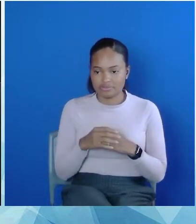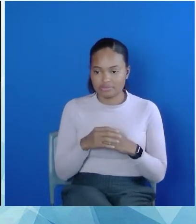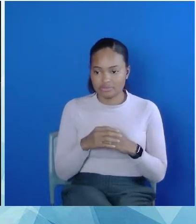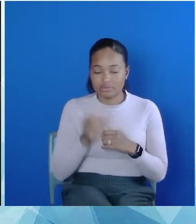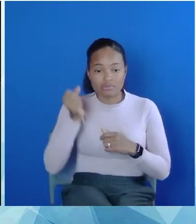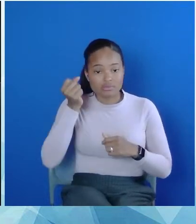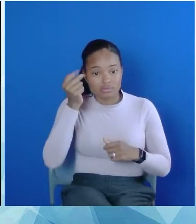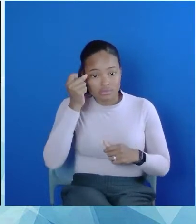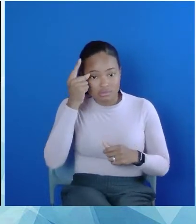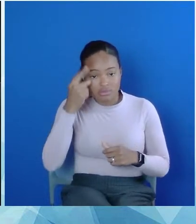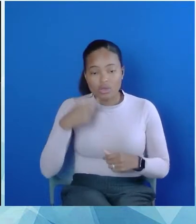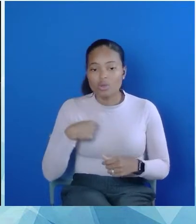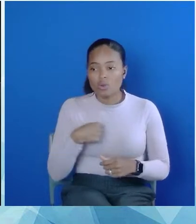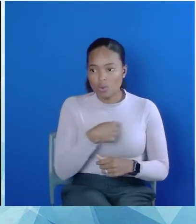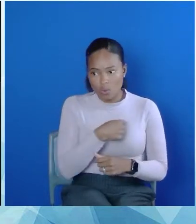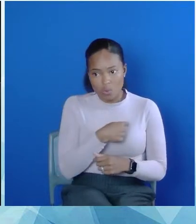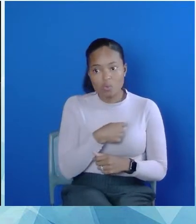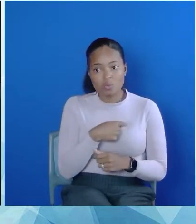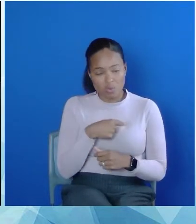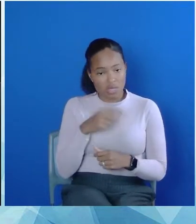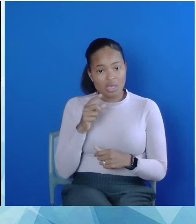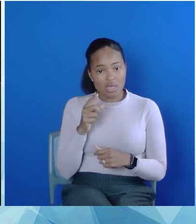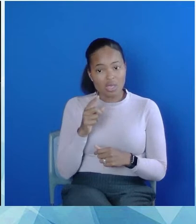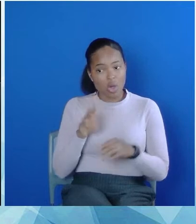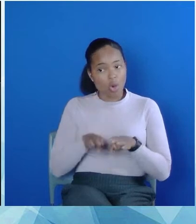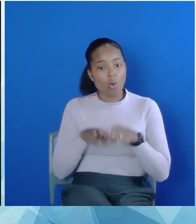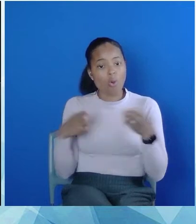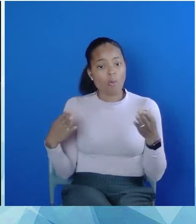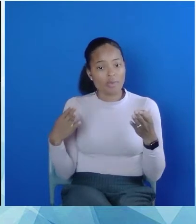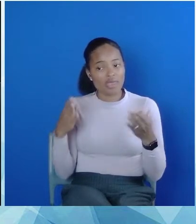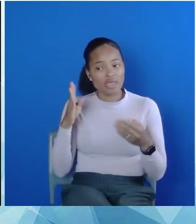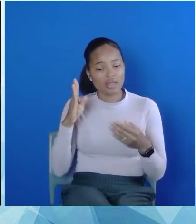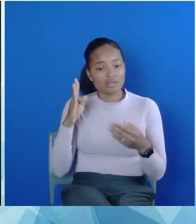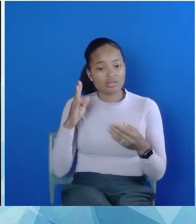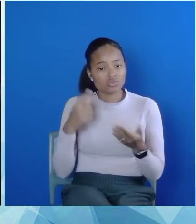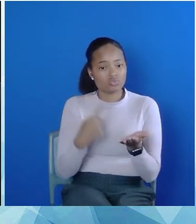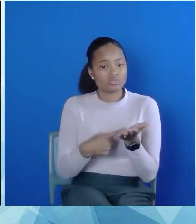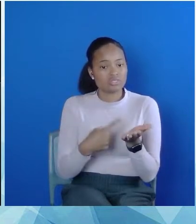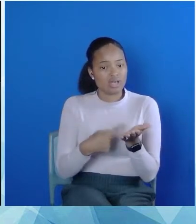However, we are open to have that discussion again.